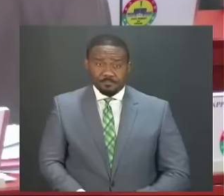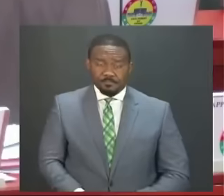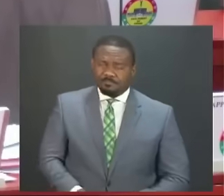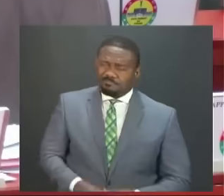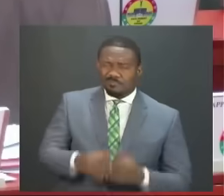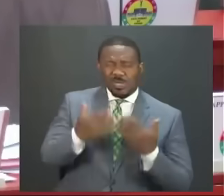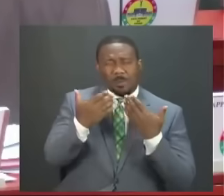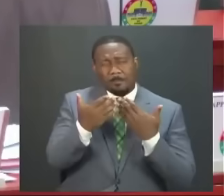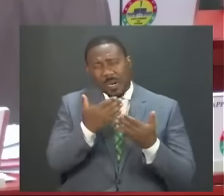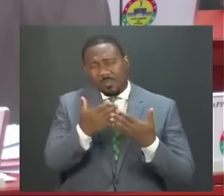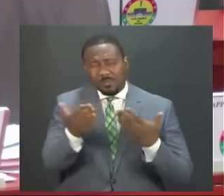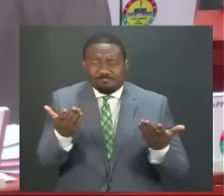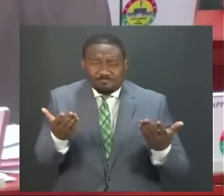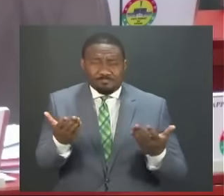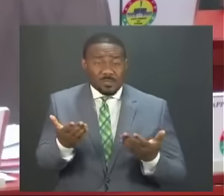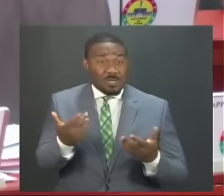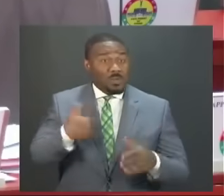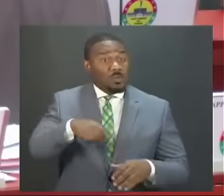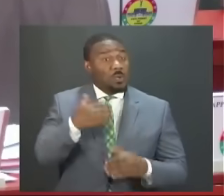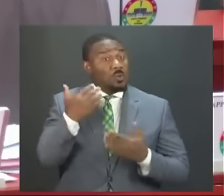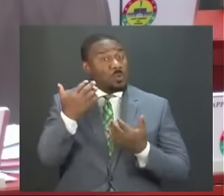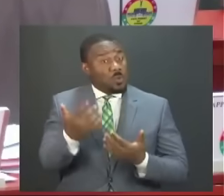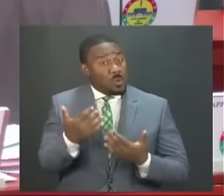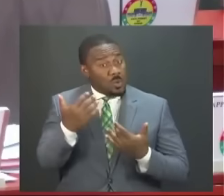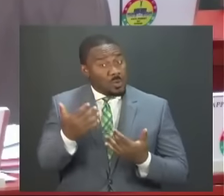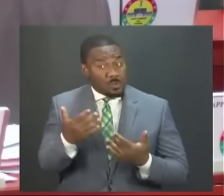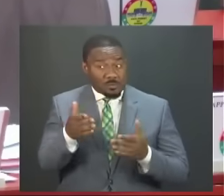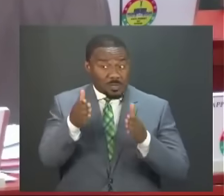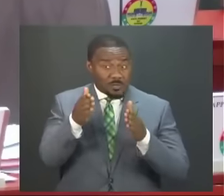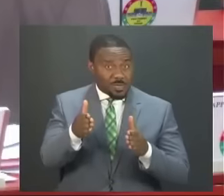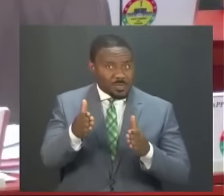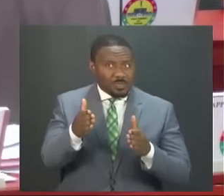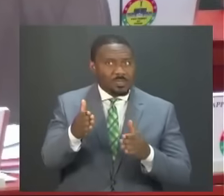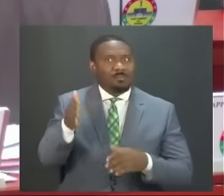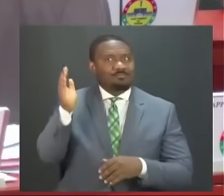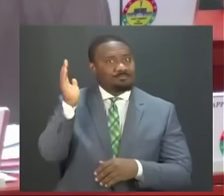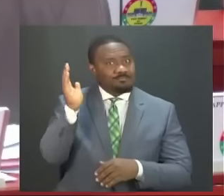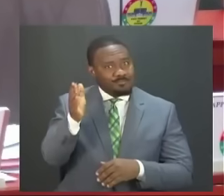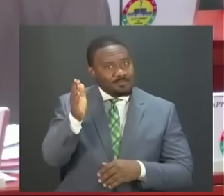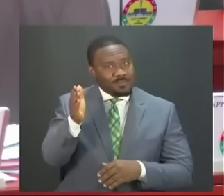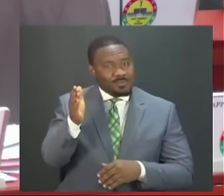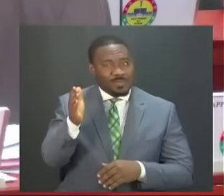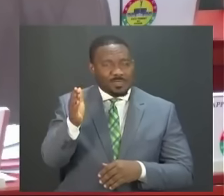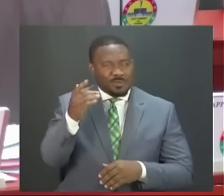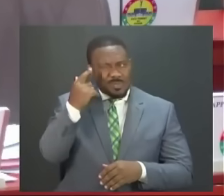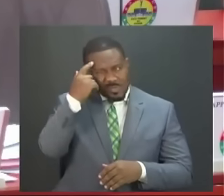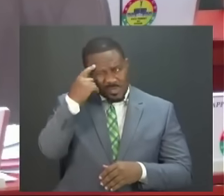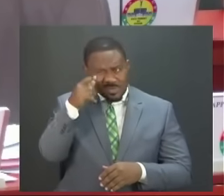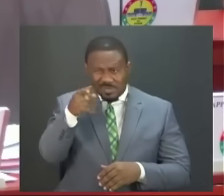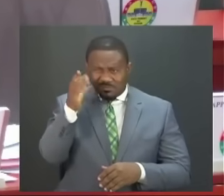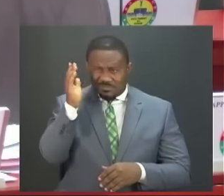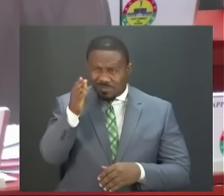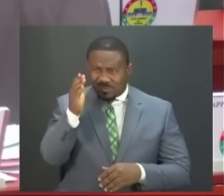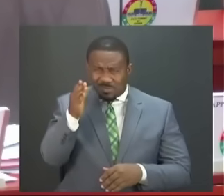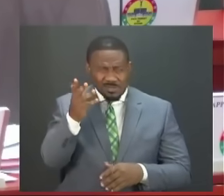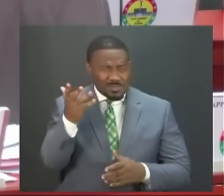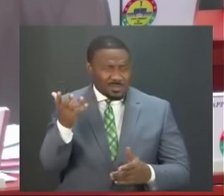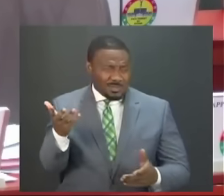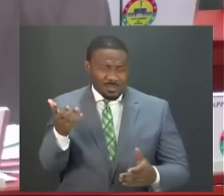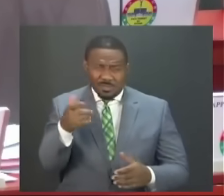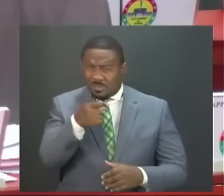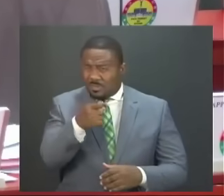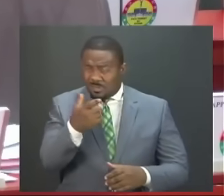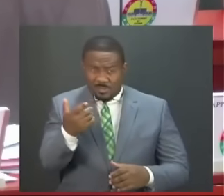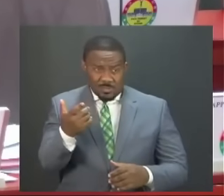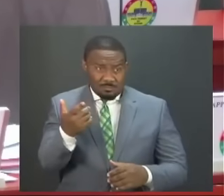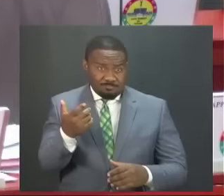ordinarily we will wait until the person is making a statement and we think the statement is going to prejudice the interests of